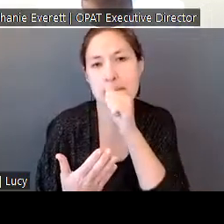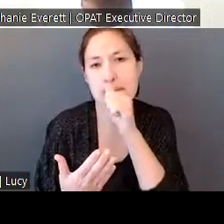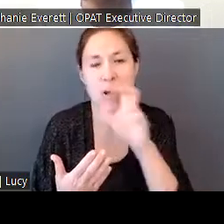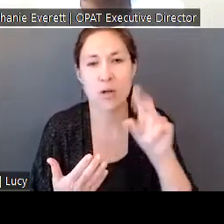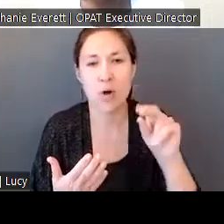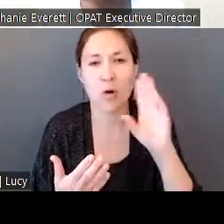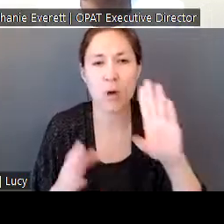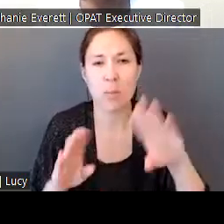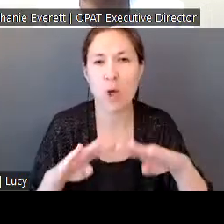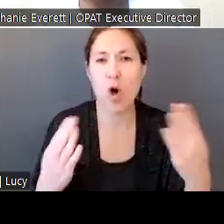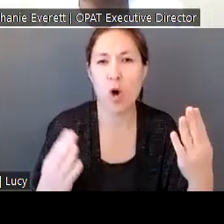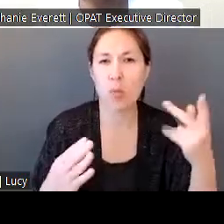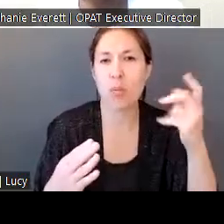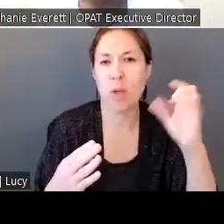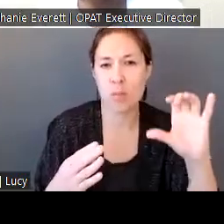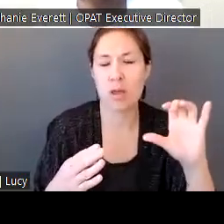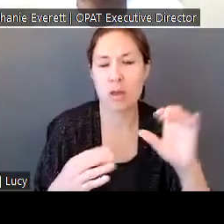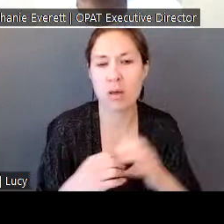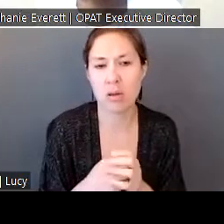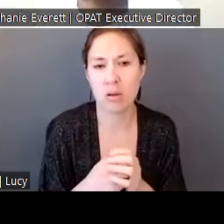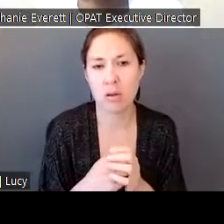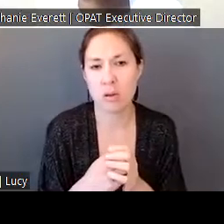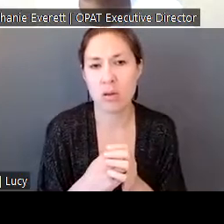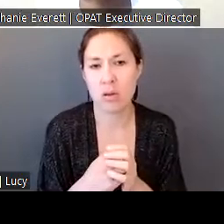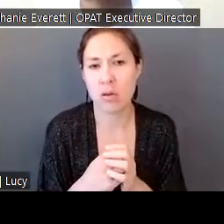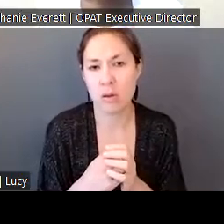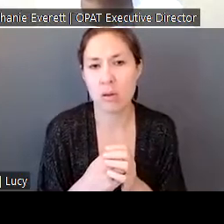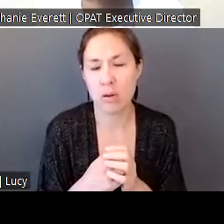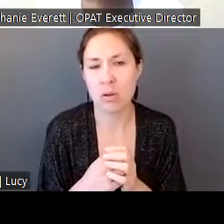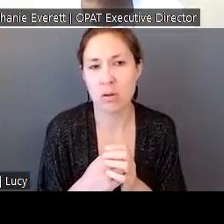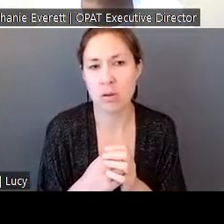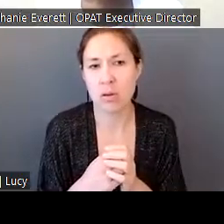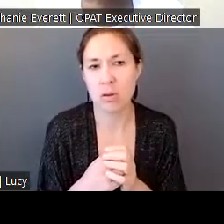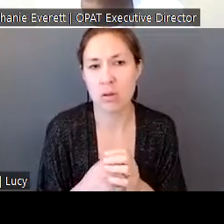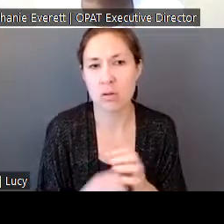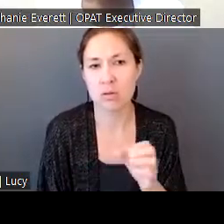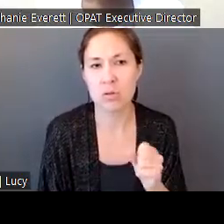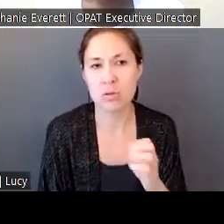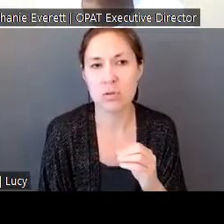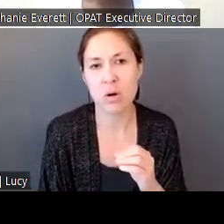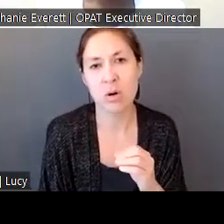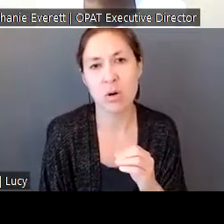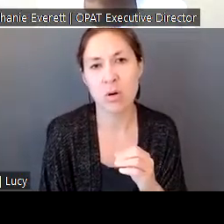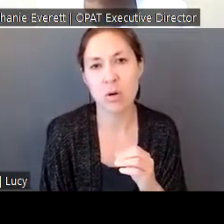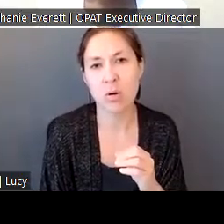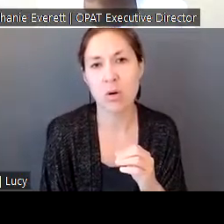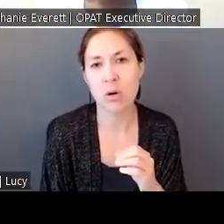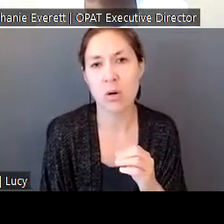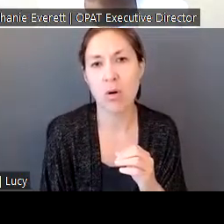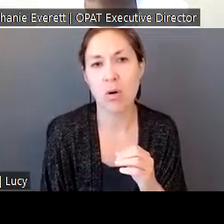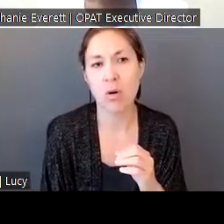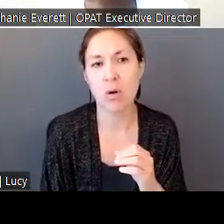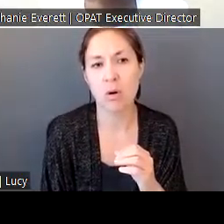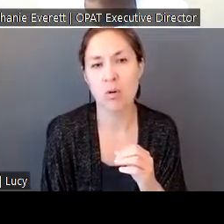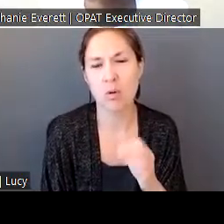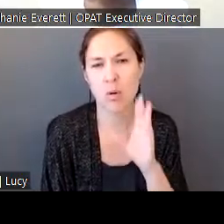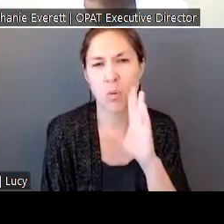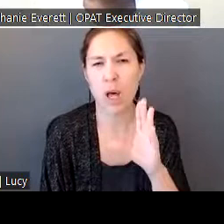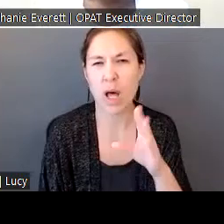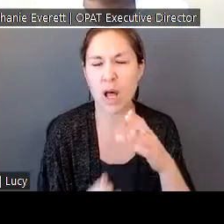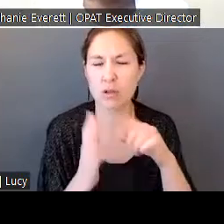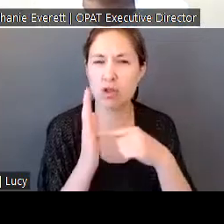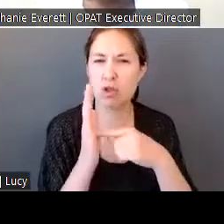especially because the Civilian Review Board would be using it. As far as how we would be resolving cases without